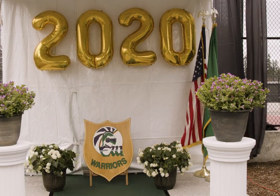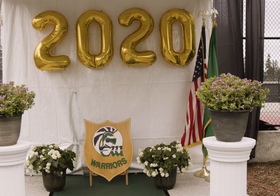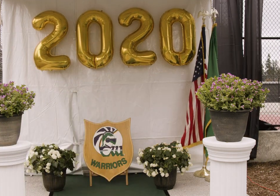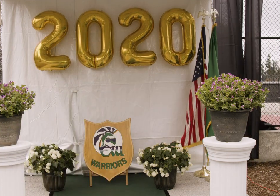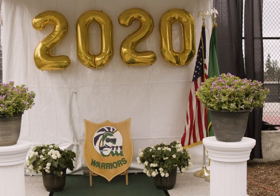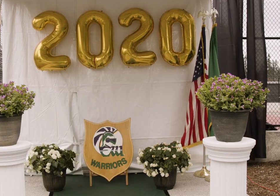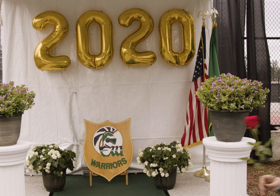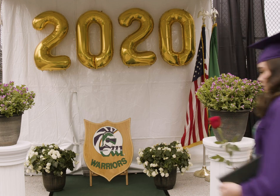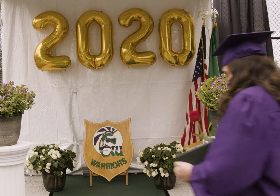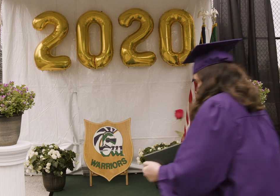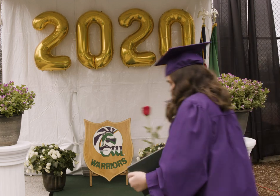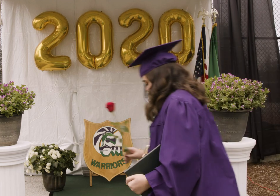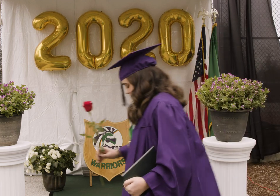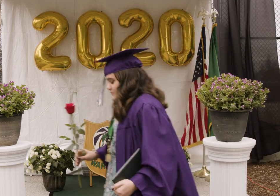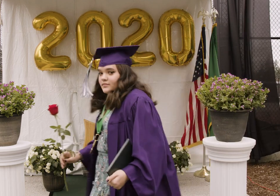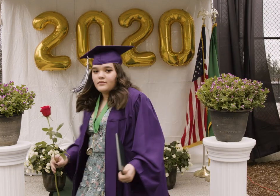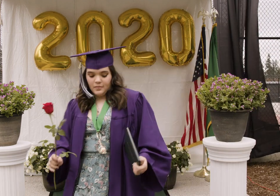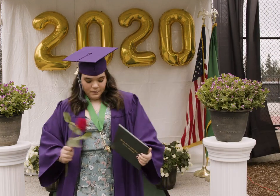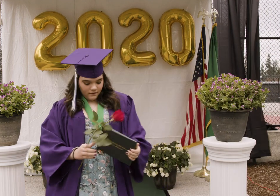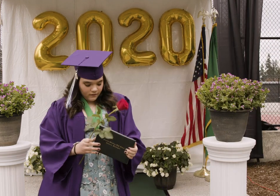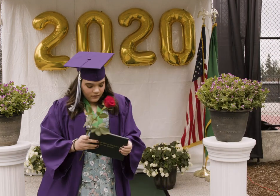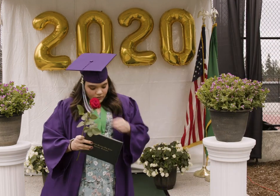Laurel Joan Gould.